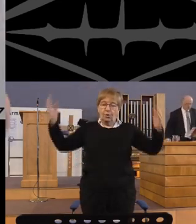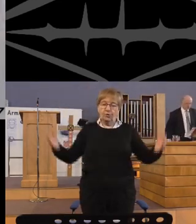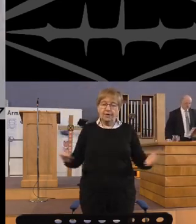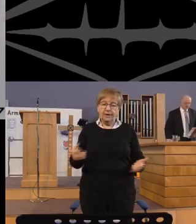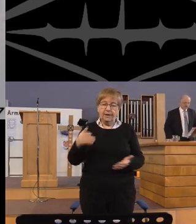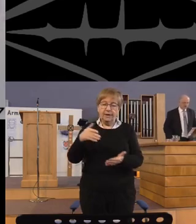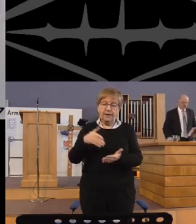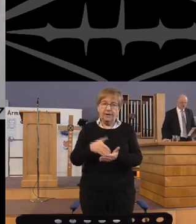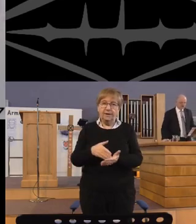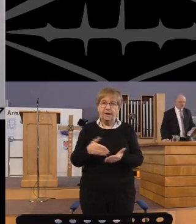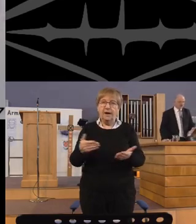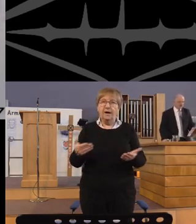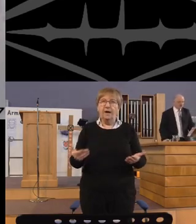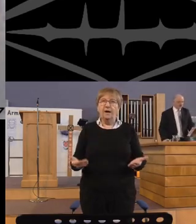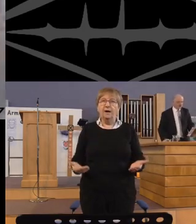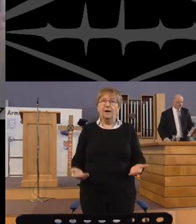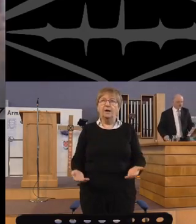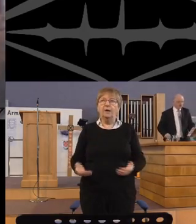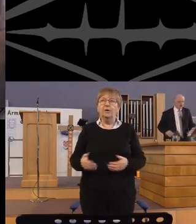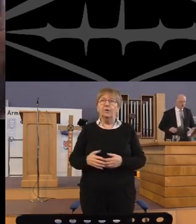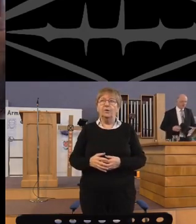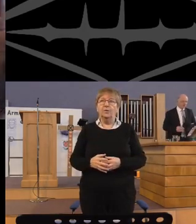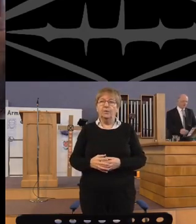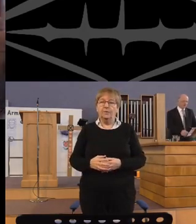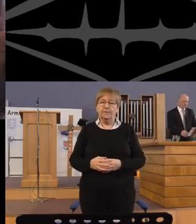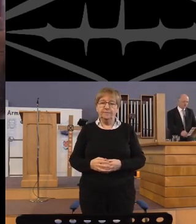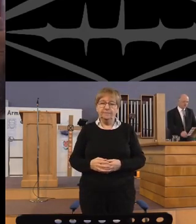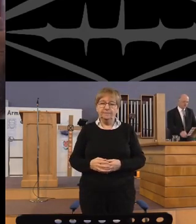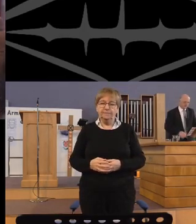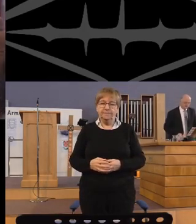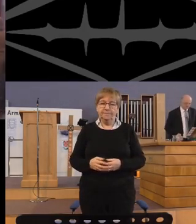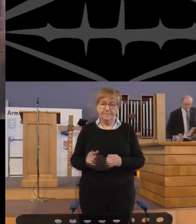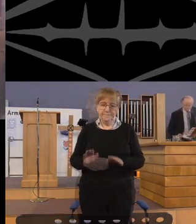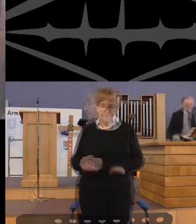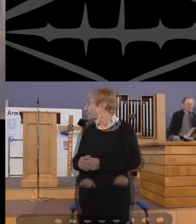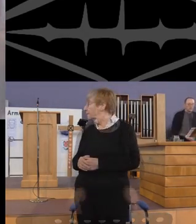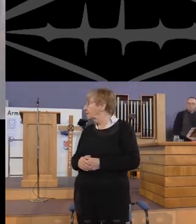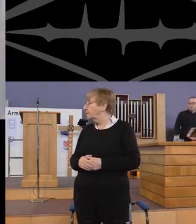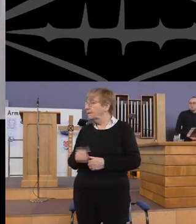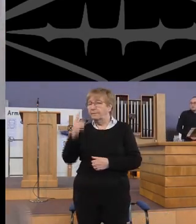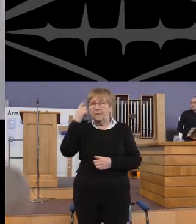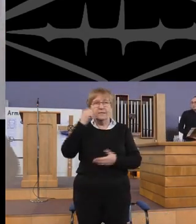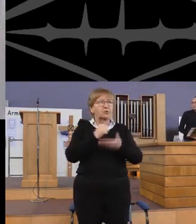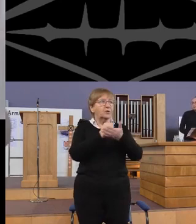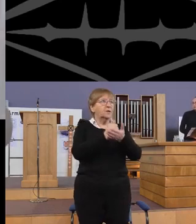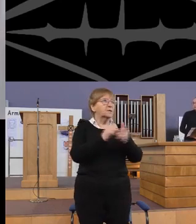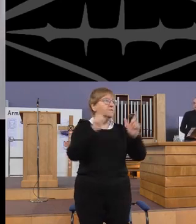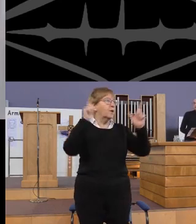Thank you.